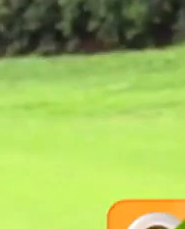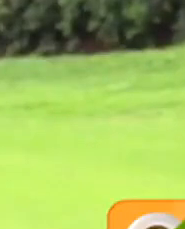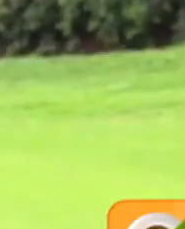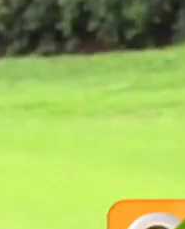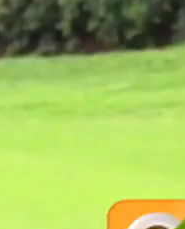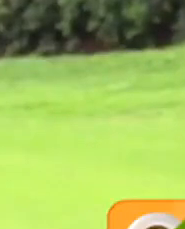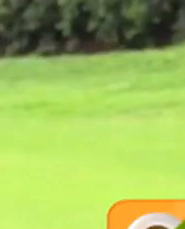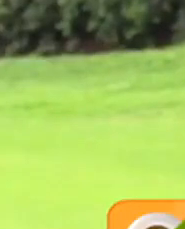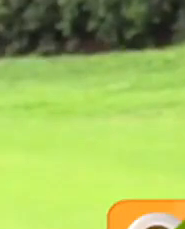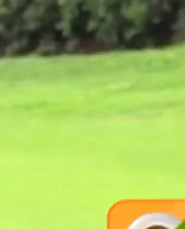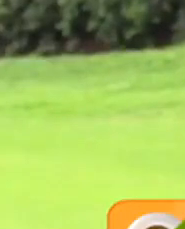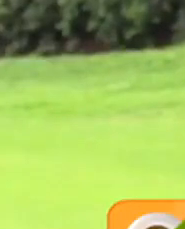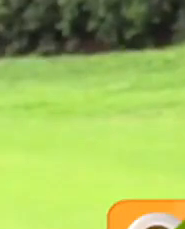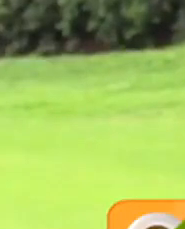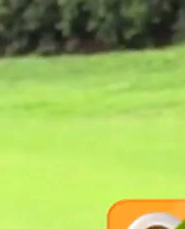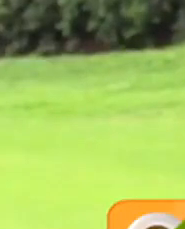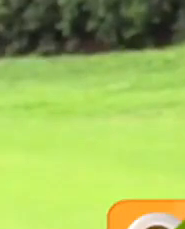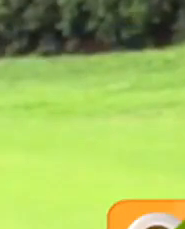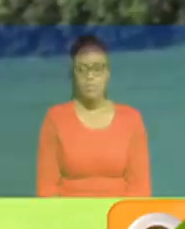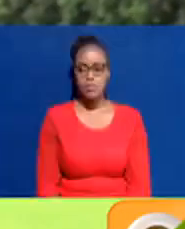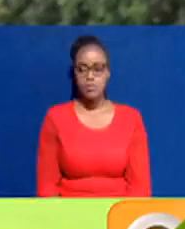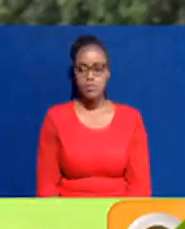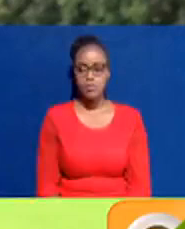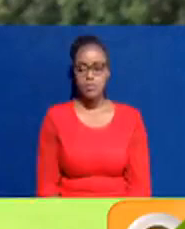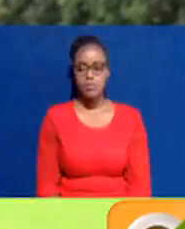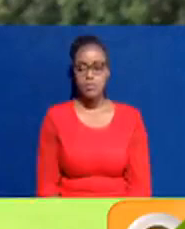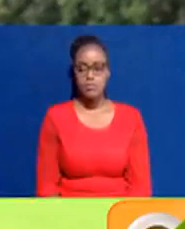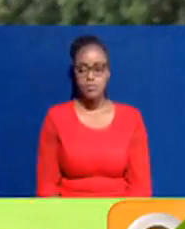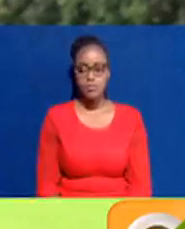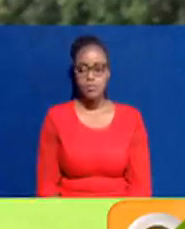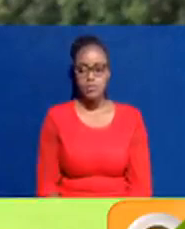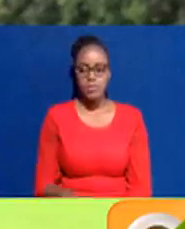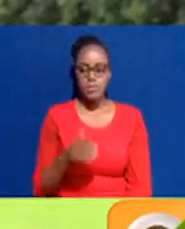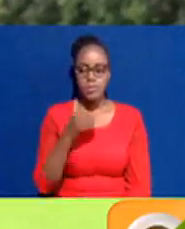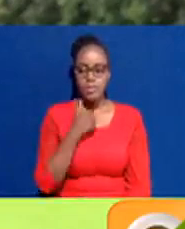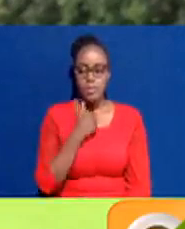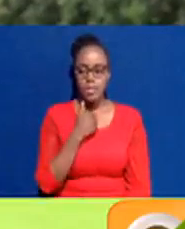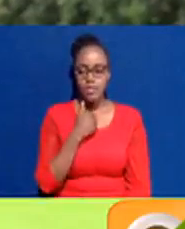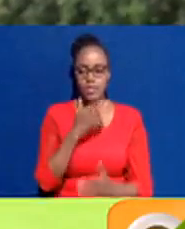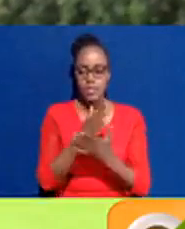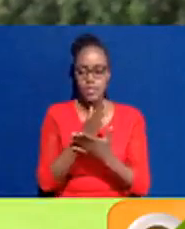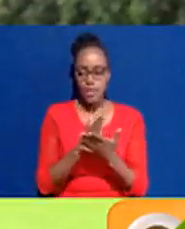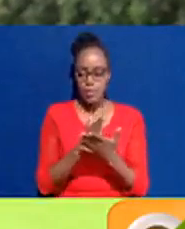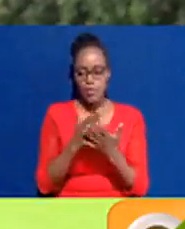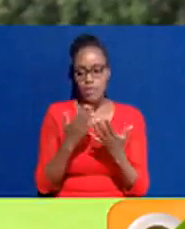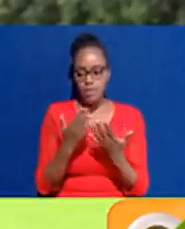Ashley Gashora. Take a look at the highlights. So we hope to see some of the